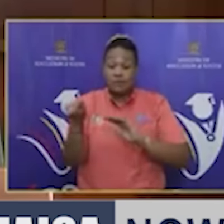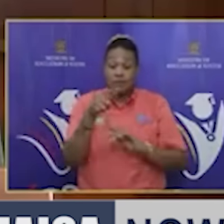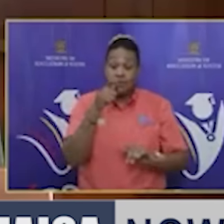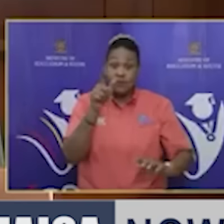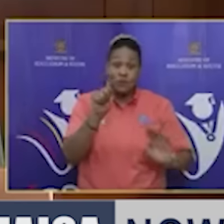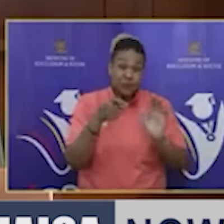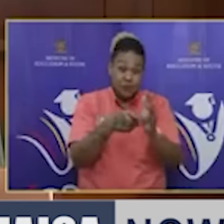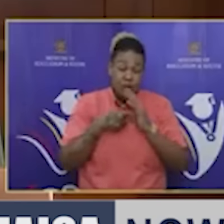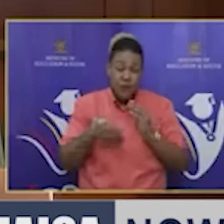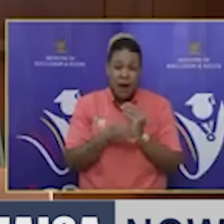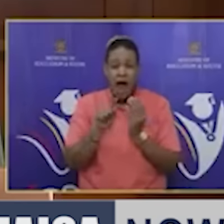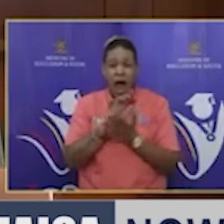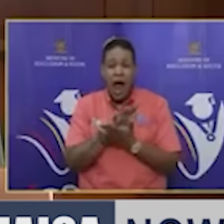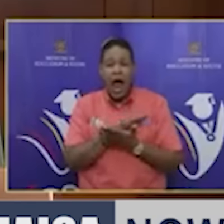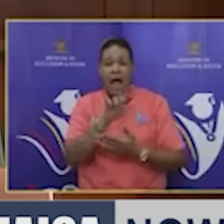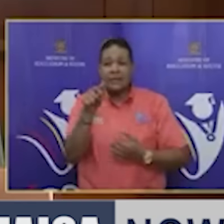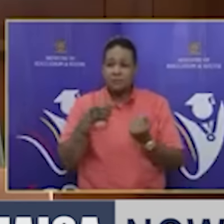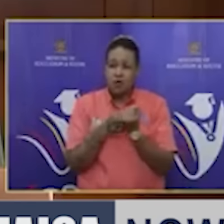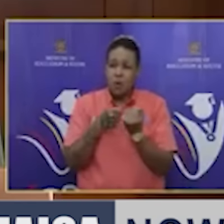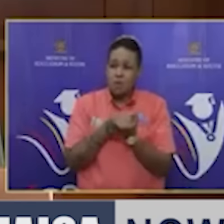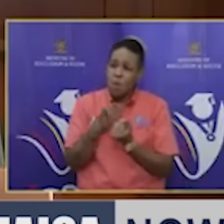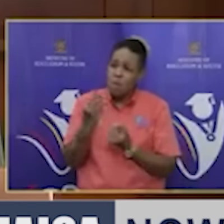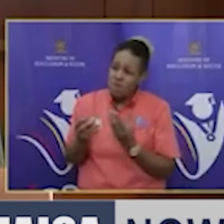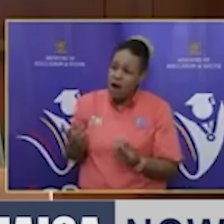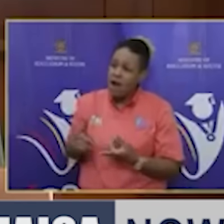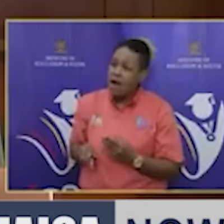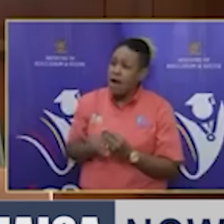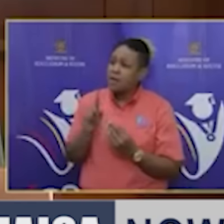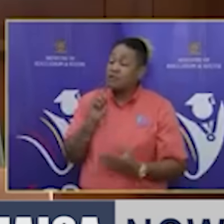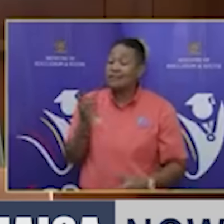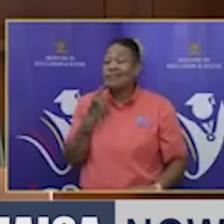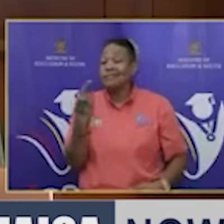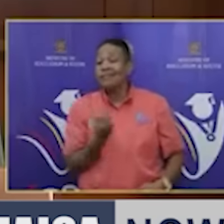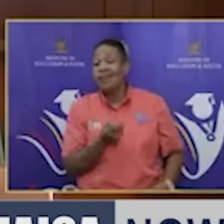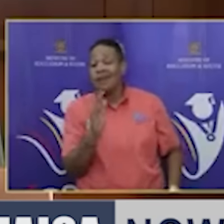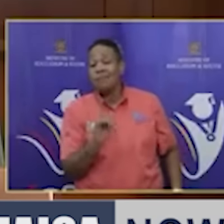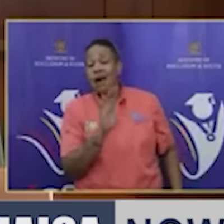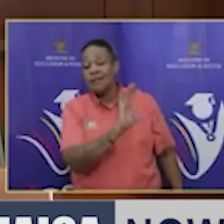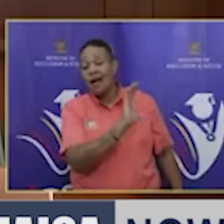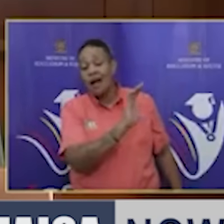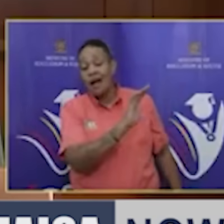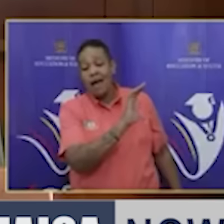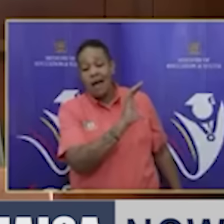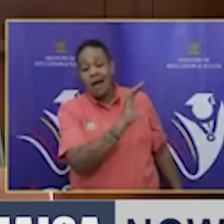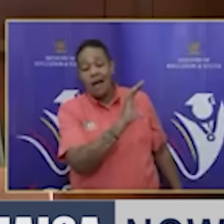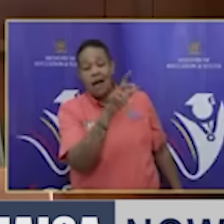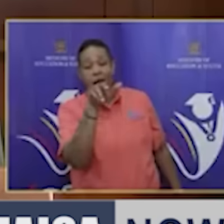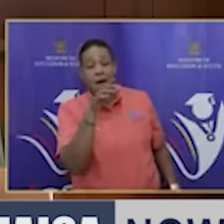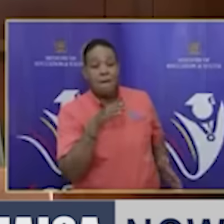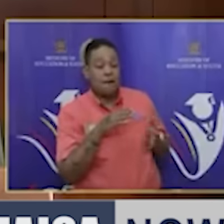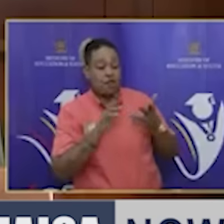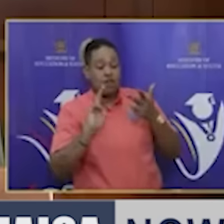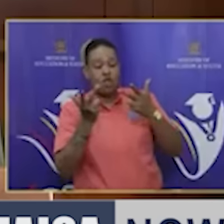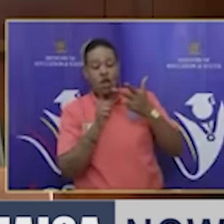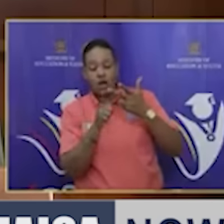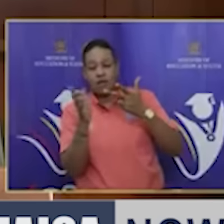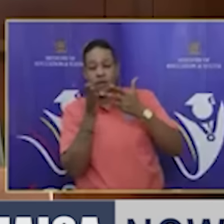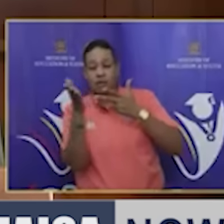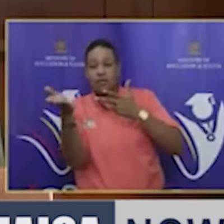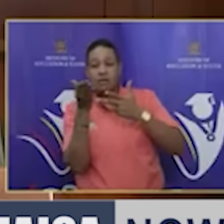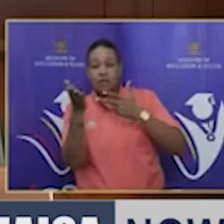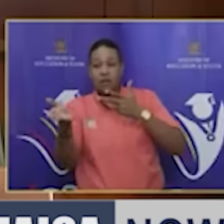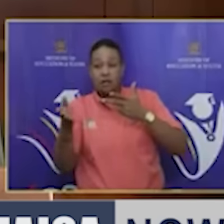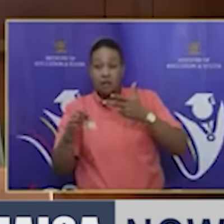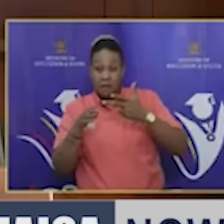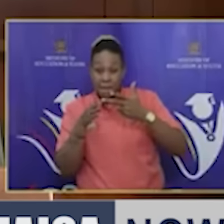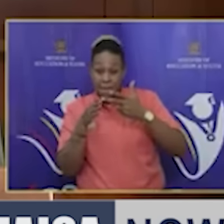students who require academic assistance, as indicated by their Pathway 3 grouping,